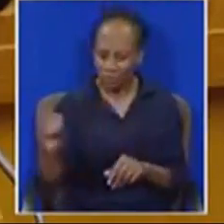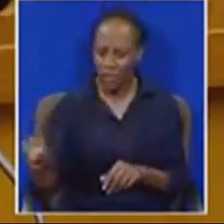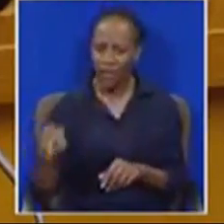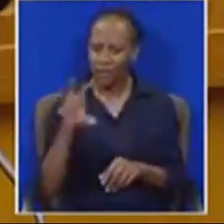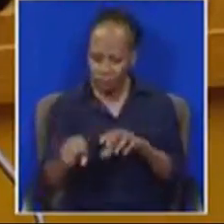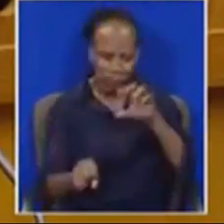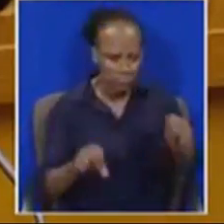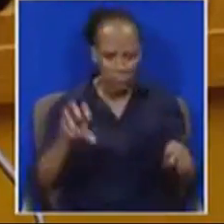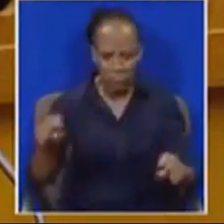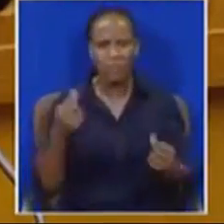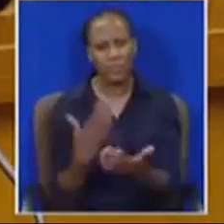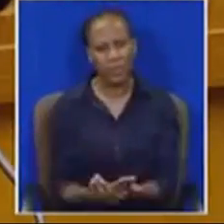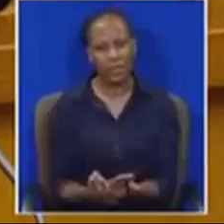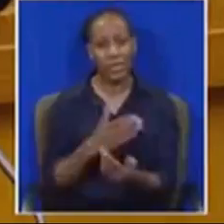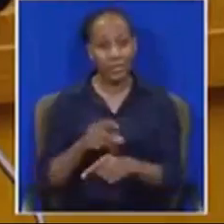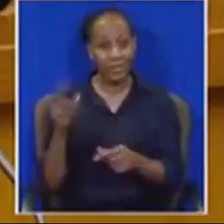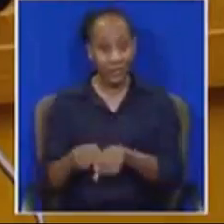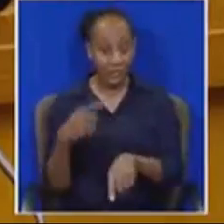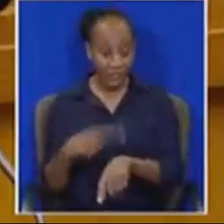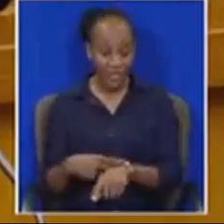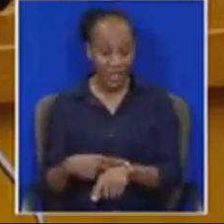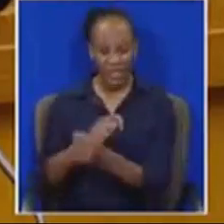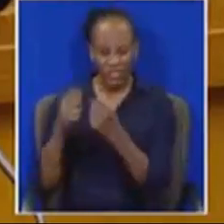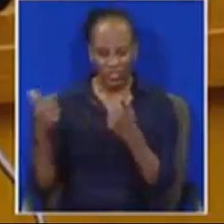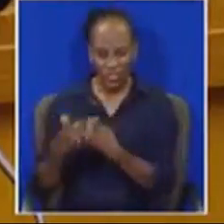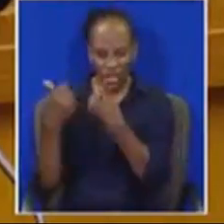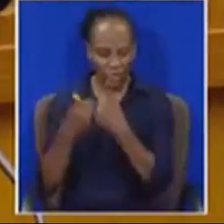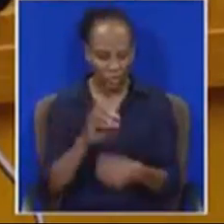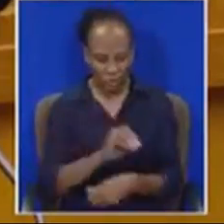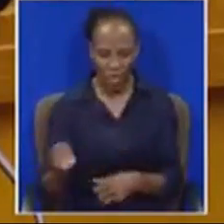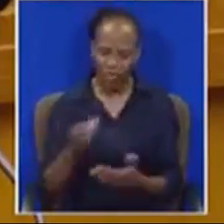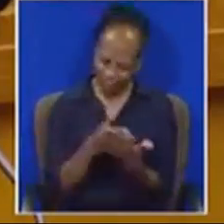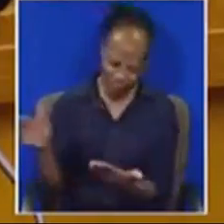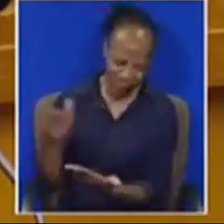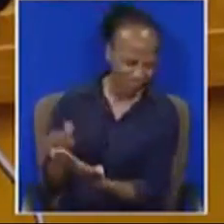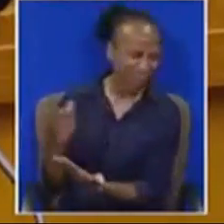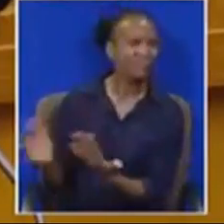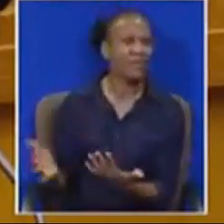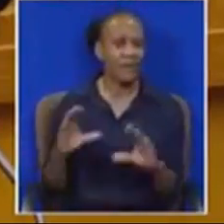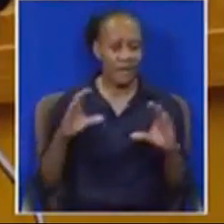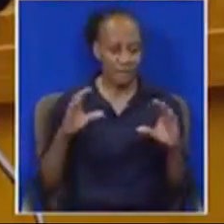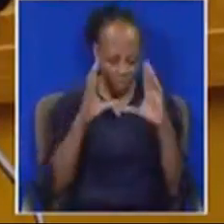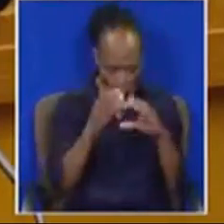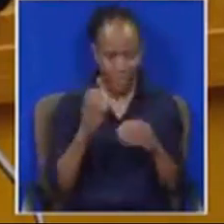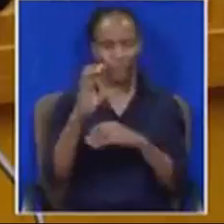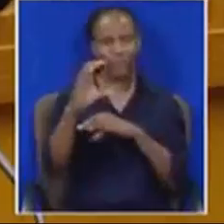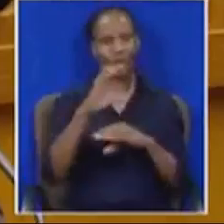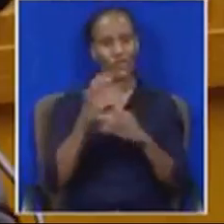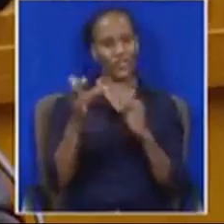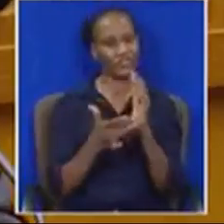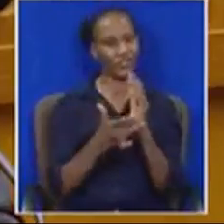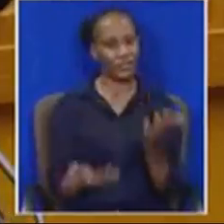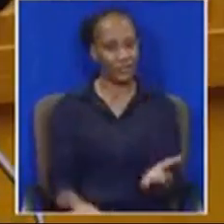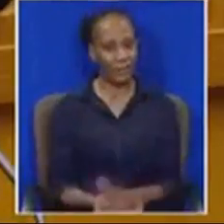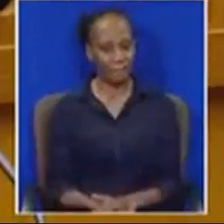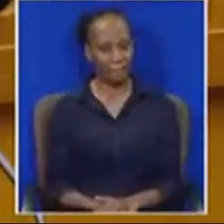manage the challenges of rapid advances in information and communication technology. The